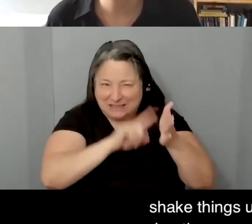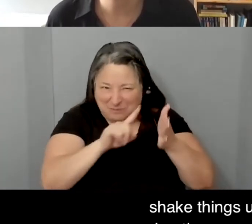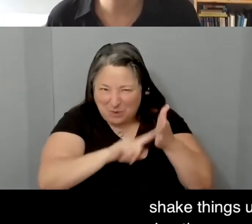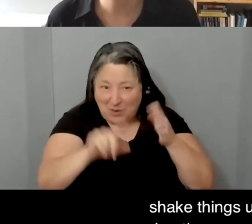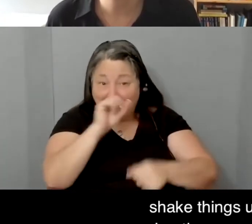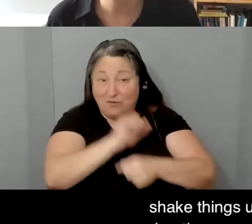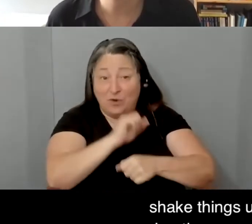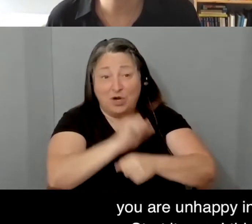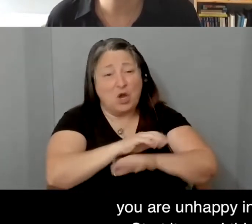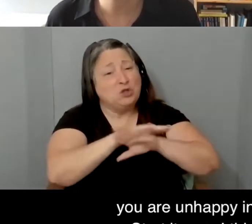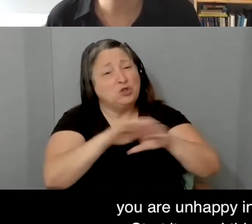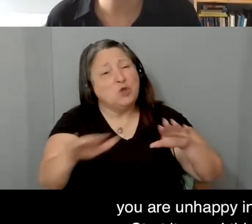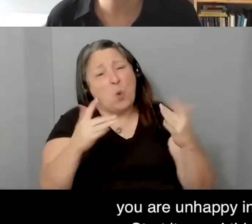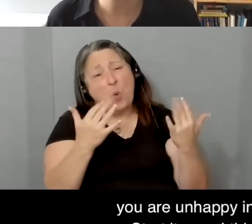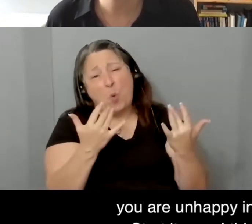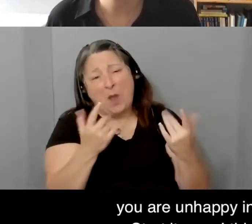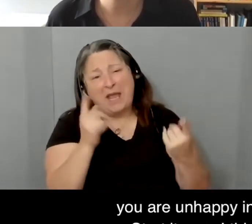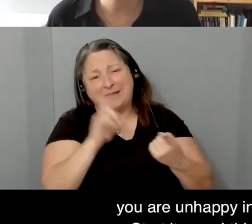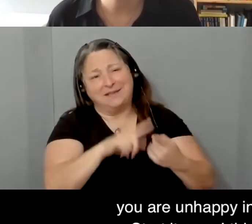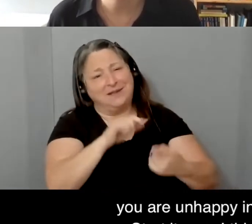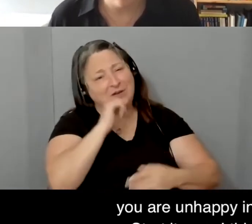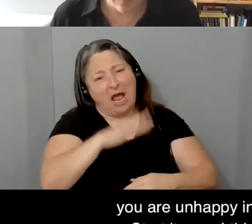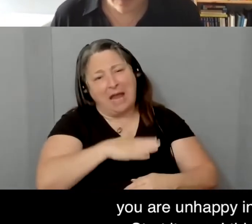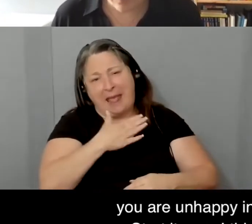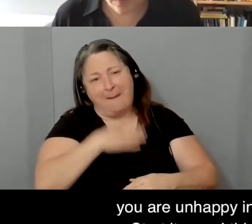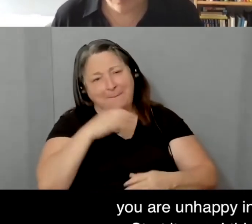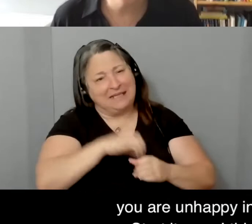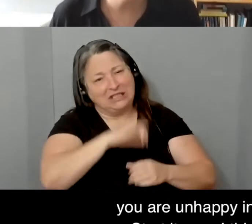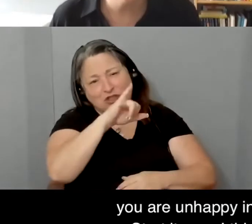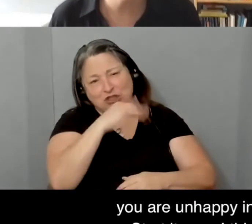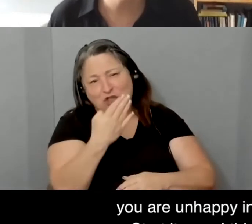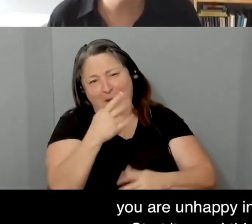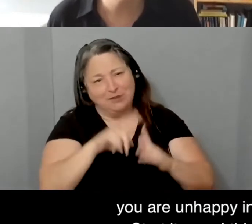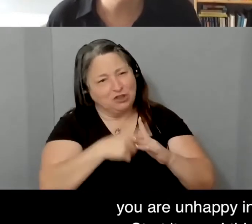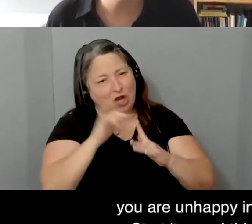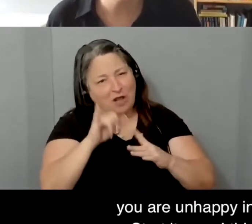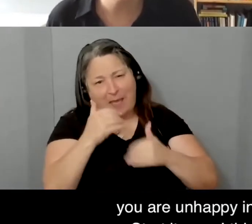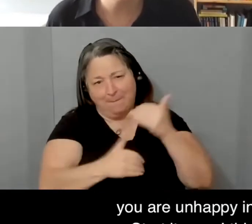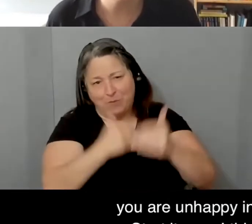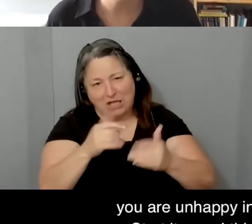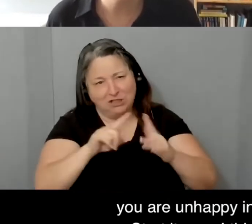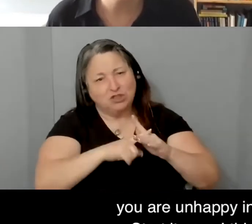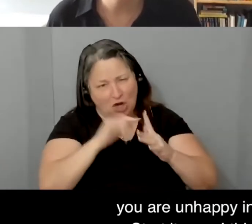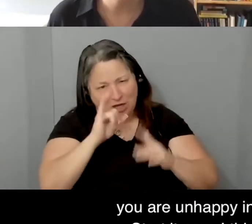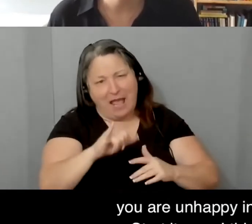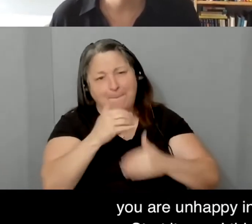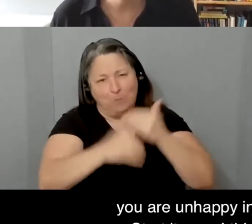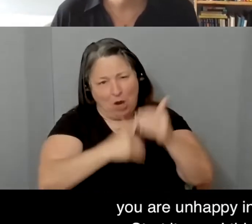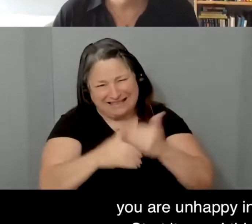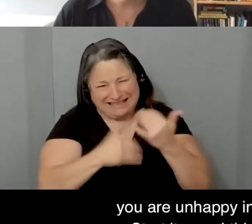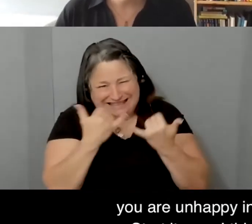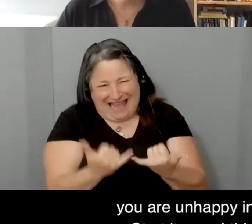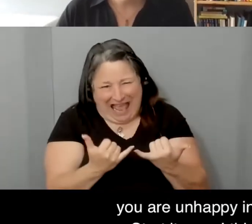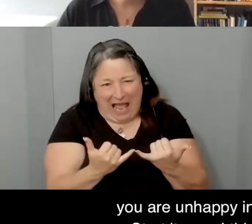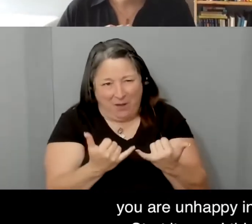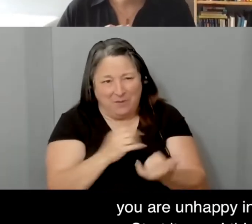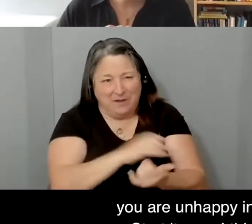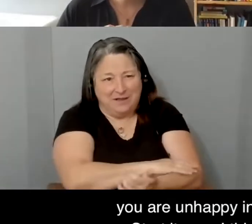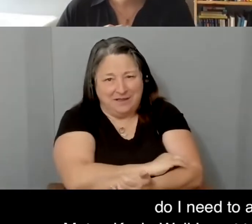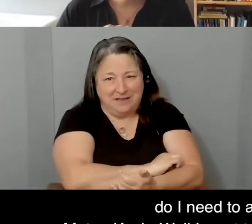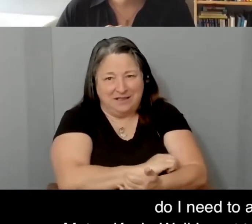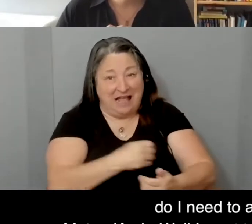don't wait until you are unhappy in your job to start that process. Start it now. I think I answered it